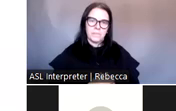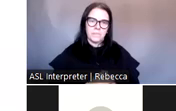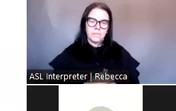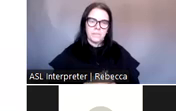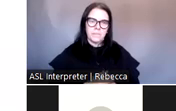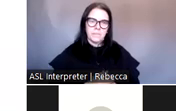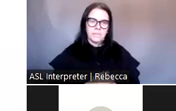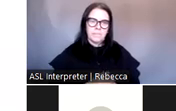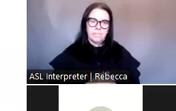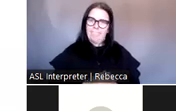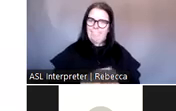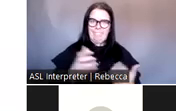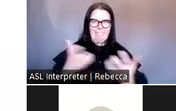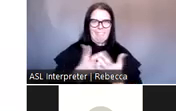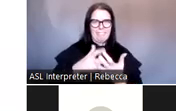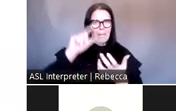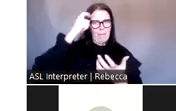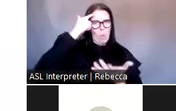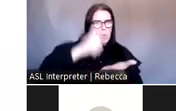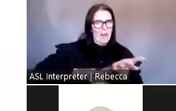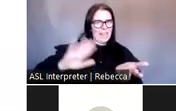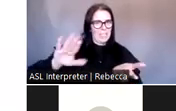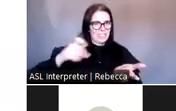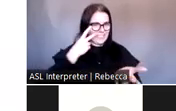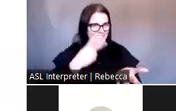Extremely employer-driven, as you can see by the description.